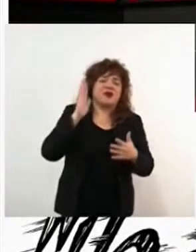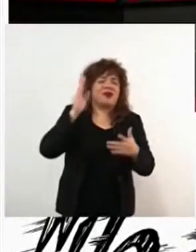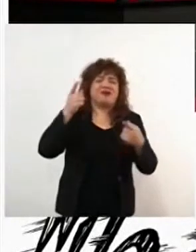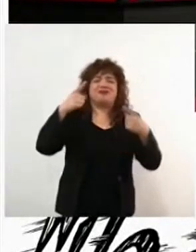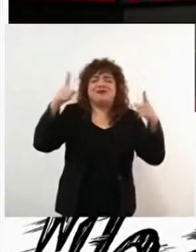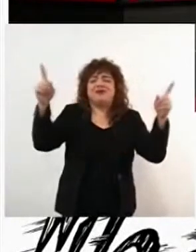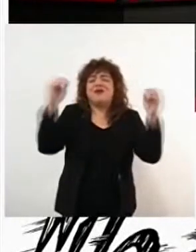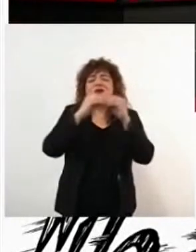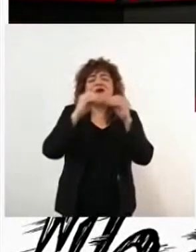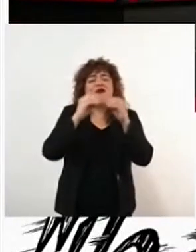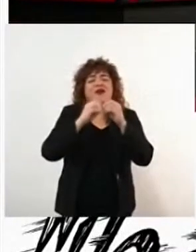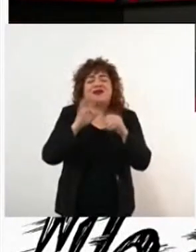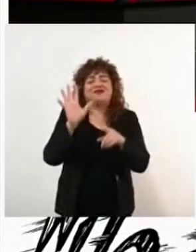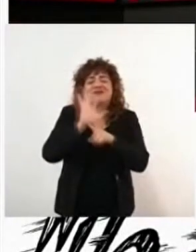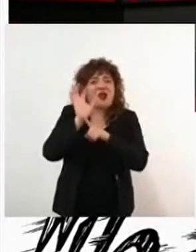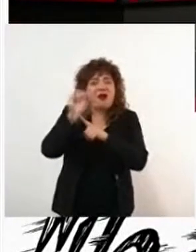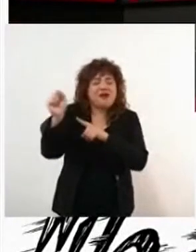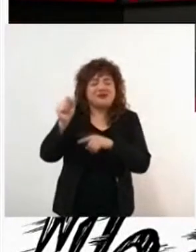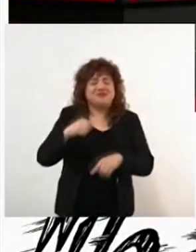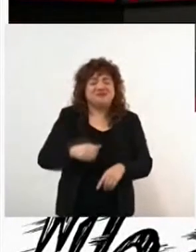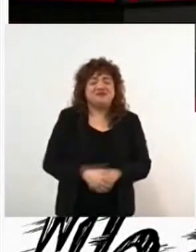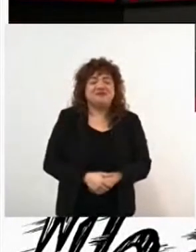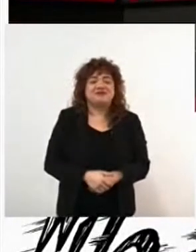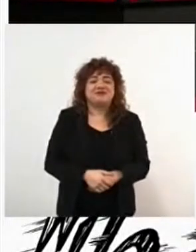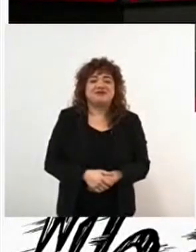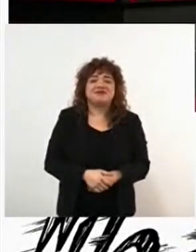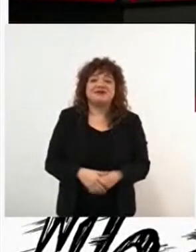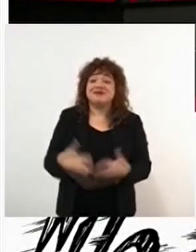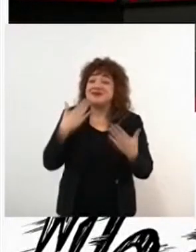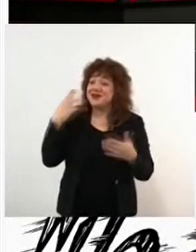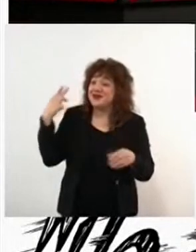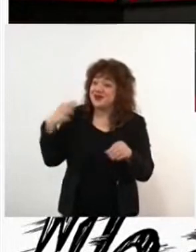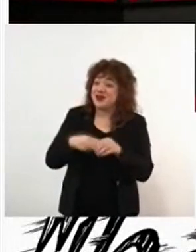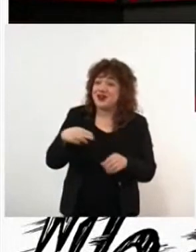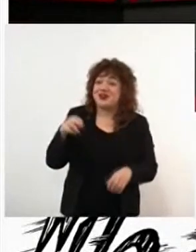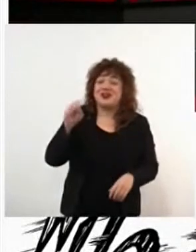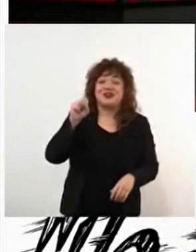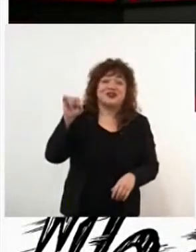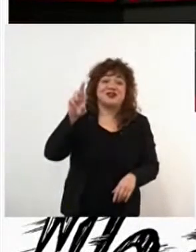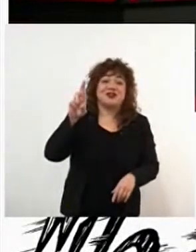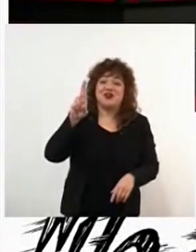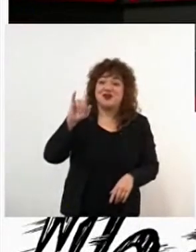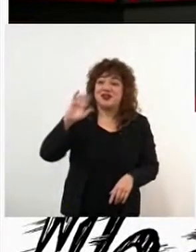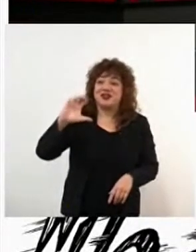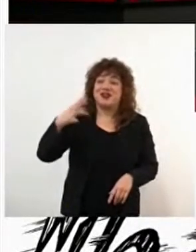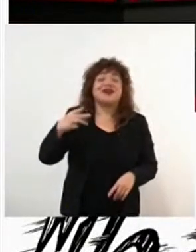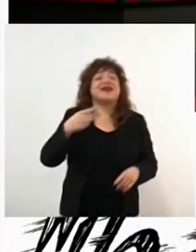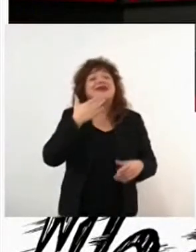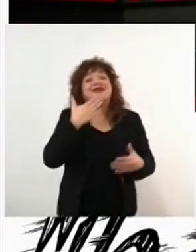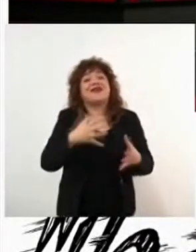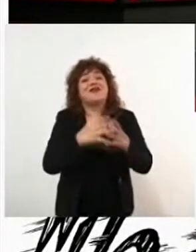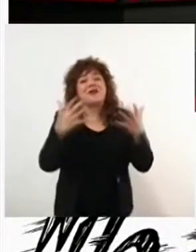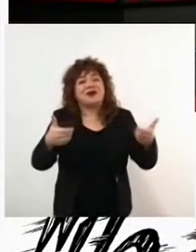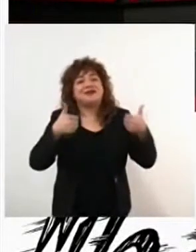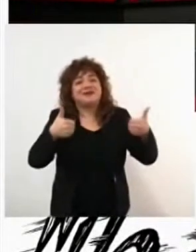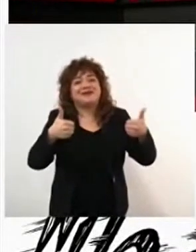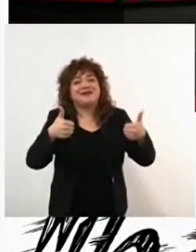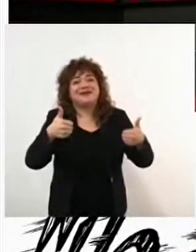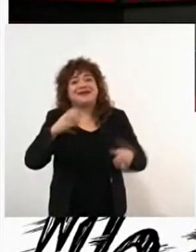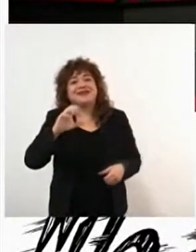Well, thank you very, very much for joining us, Richard, and we hope to see you back shortly. Thank you very much. Cheers. Good luck in the next hour.